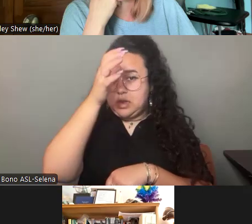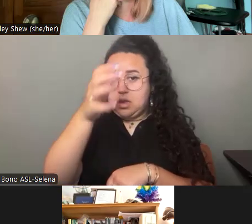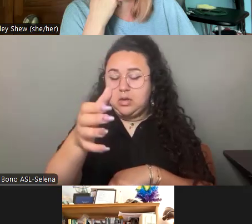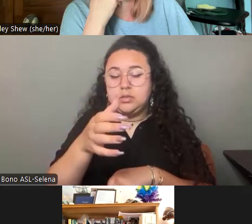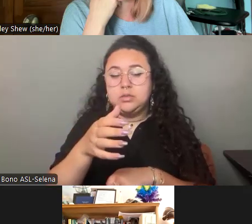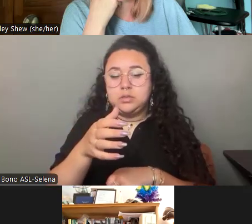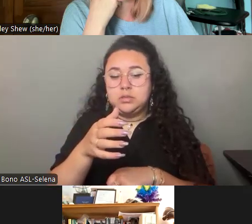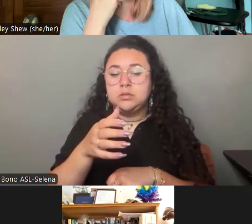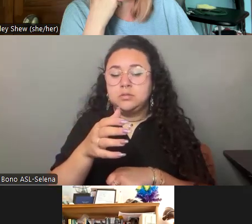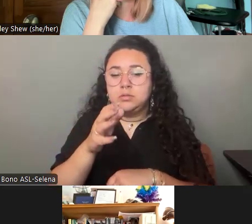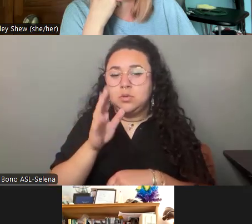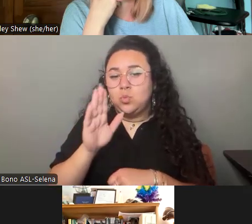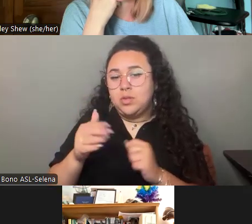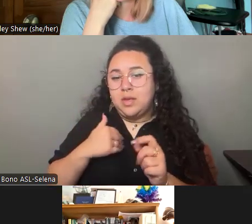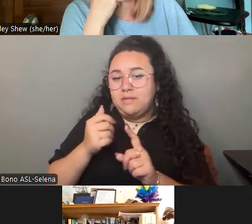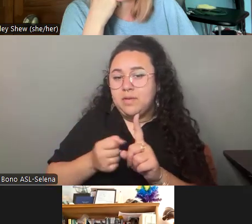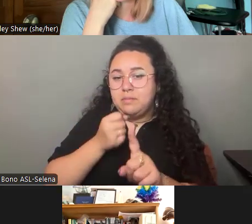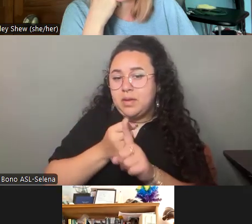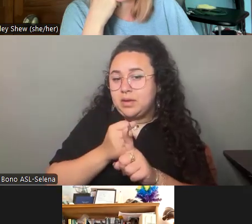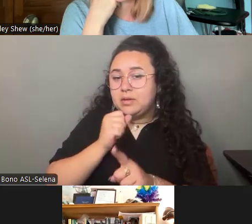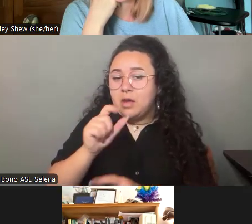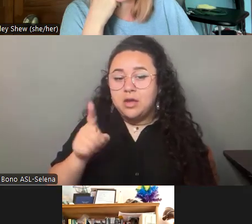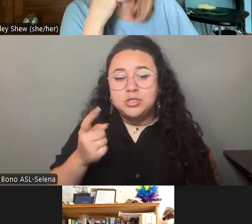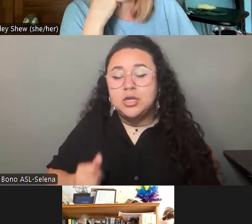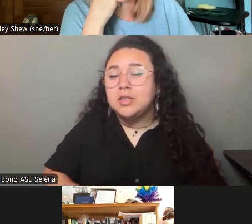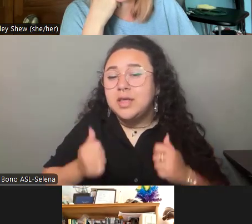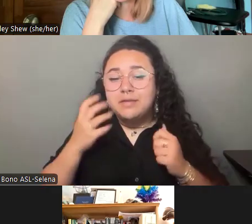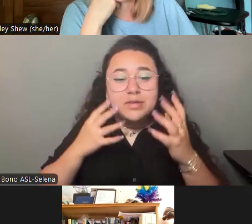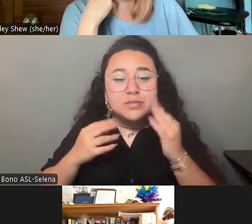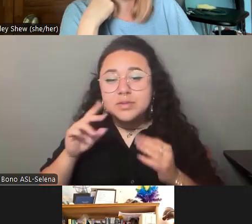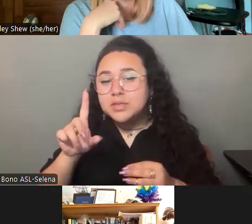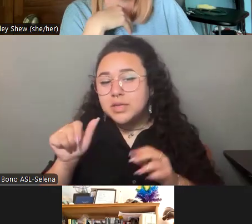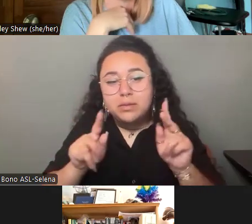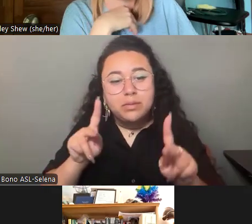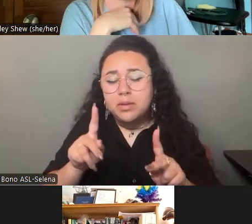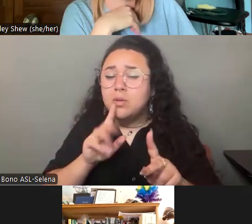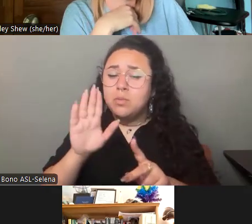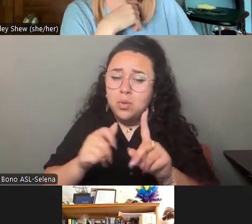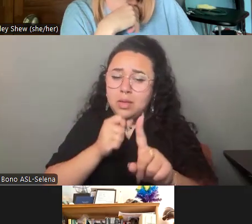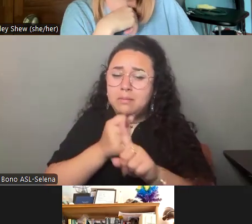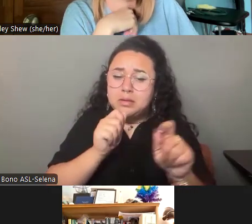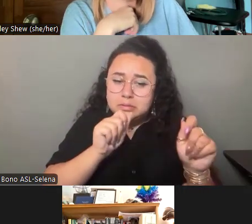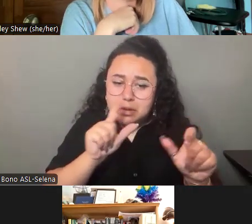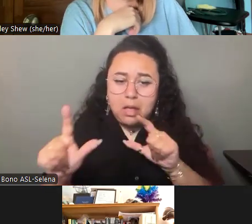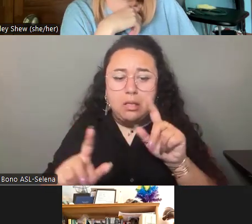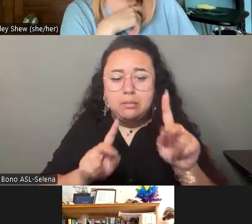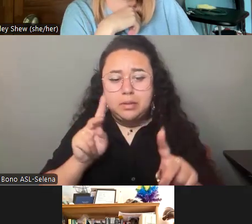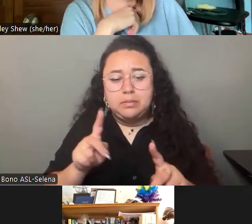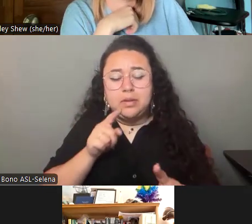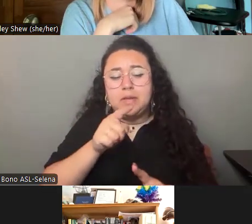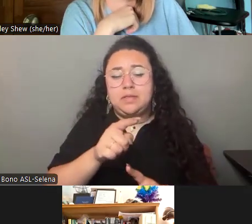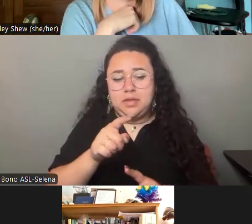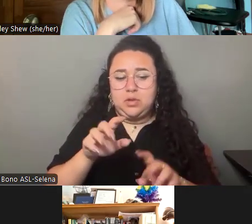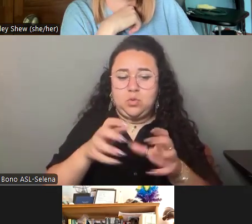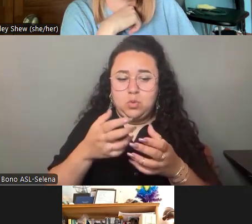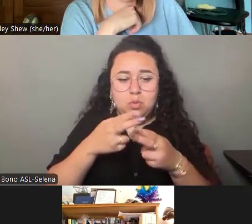the lived experience of disabled people, but also for everyone. This is from the group Mission Astro Access.